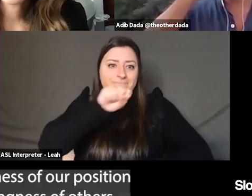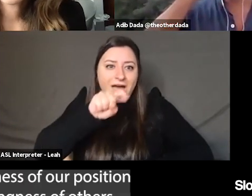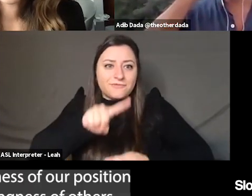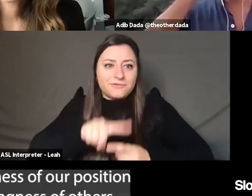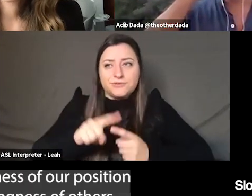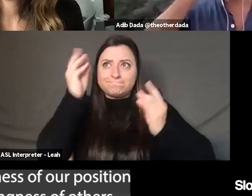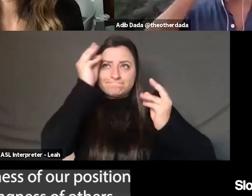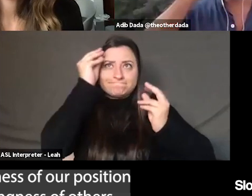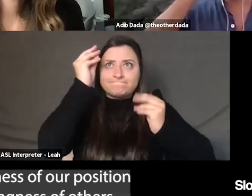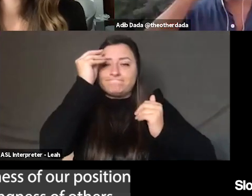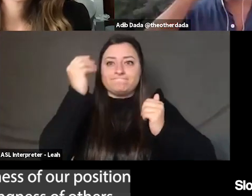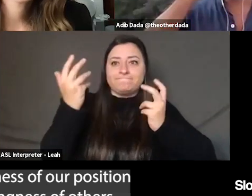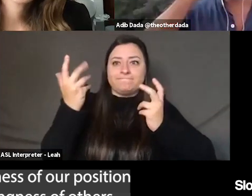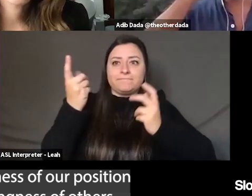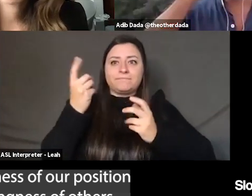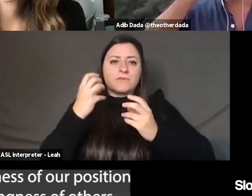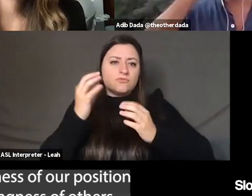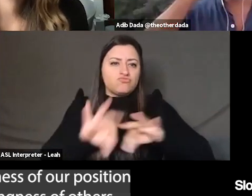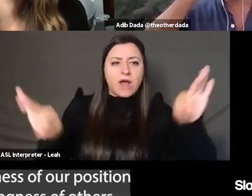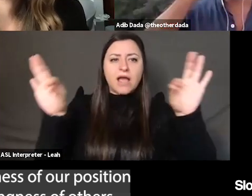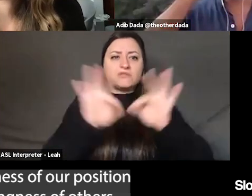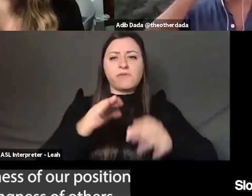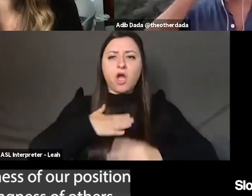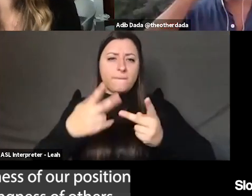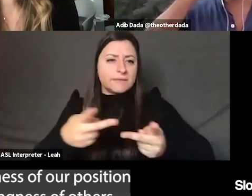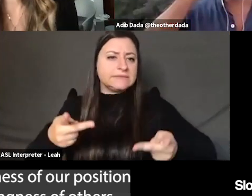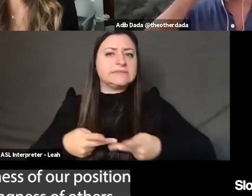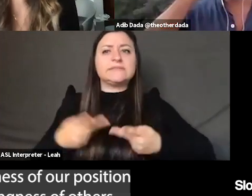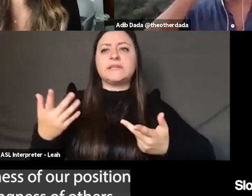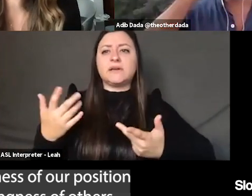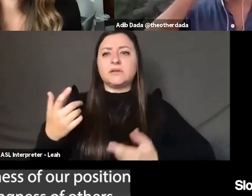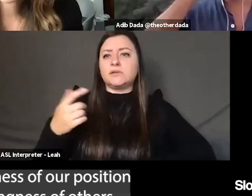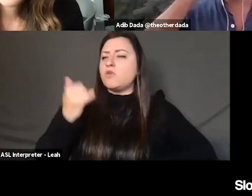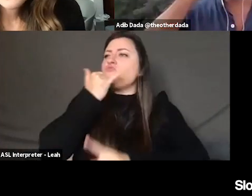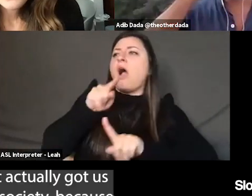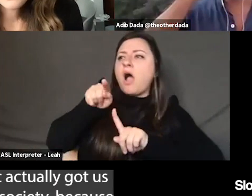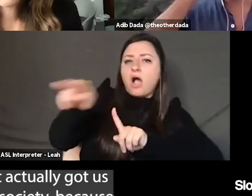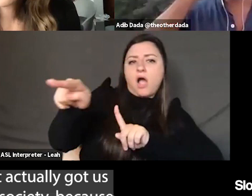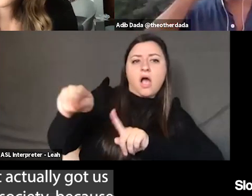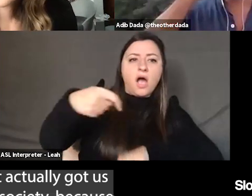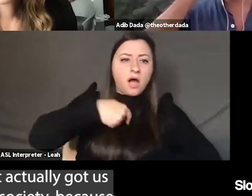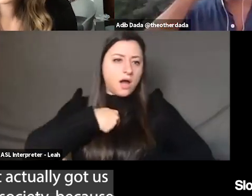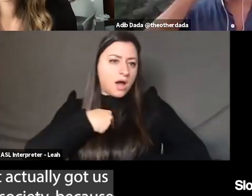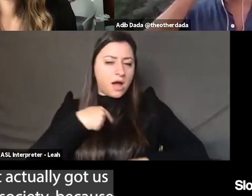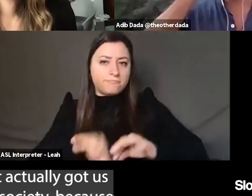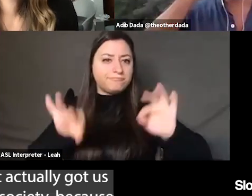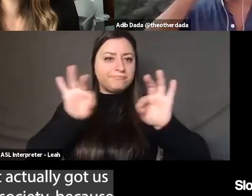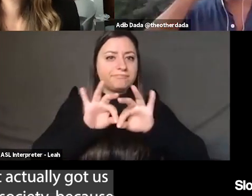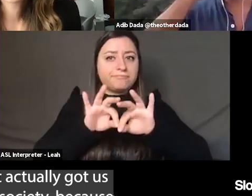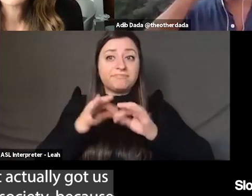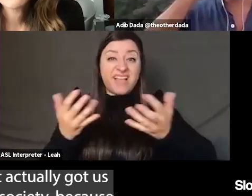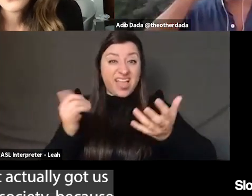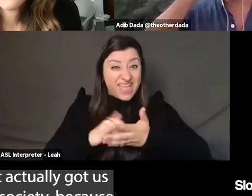contemplate the righteousness of our position vis-a-vis the wrongness of others, and this is what actually got us